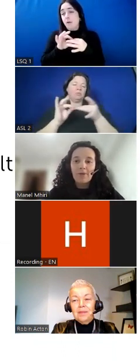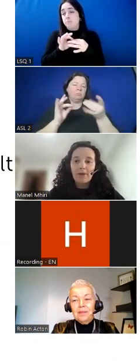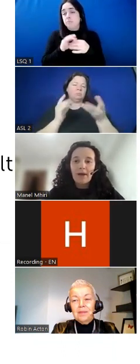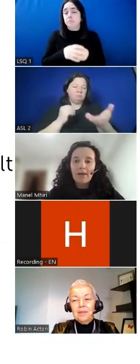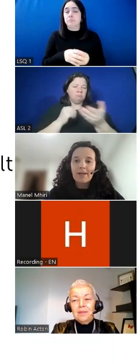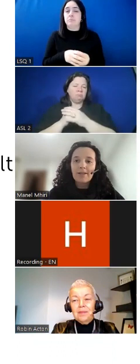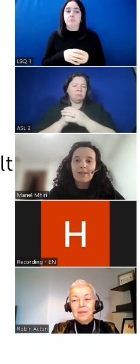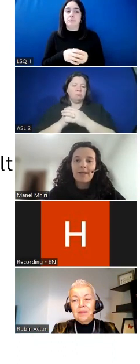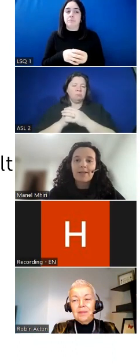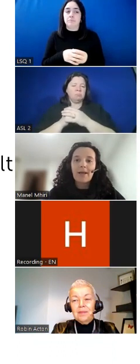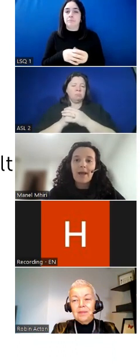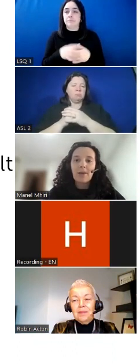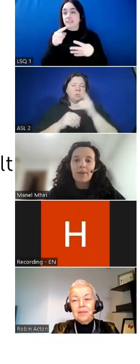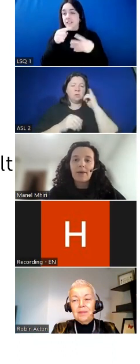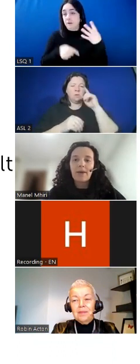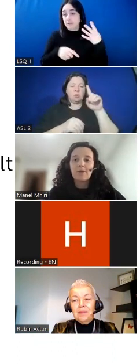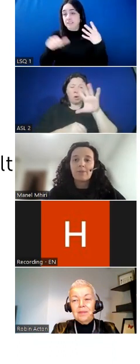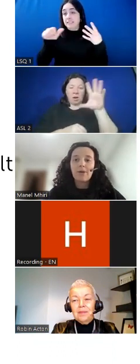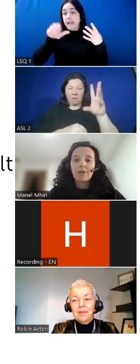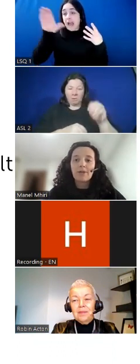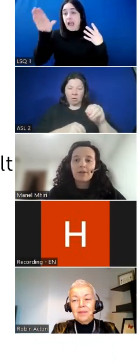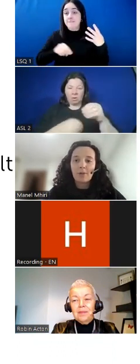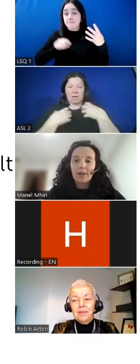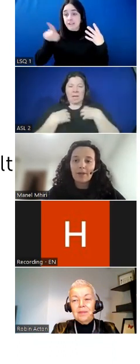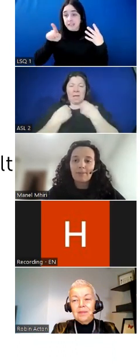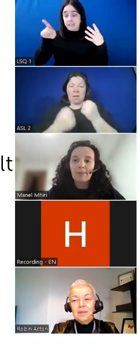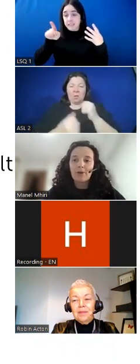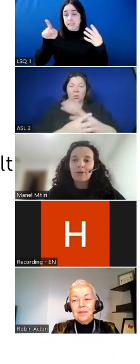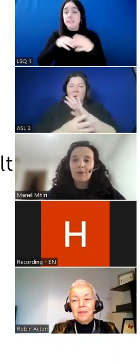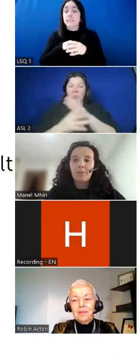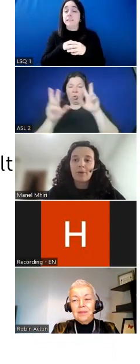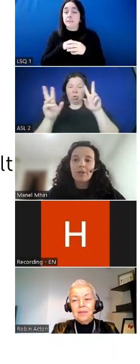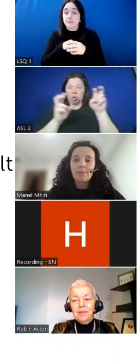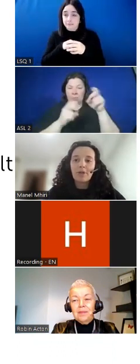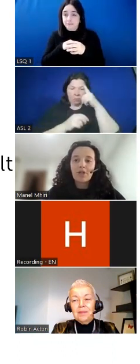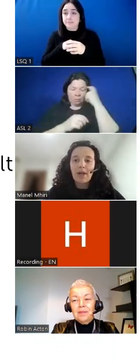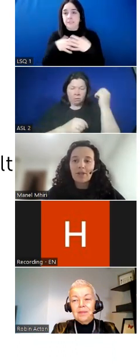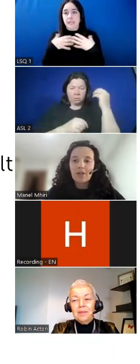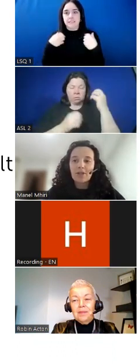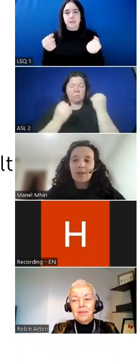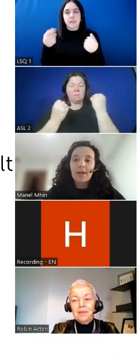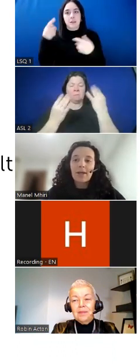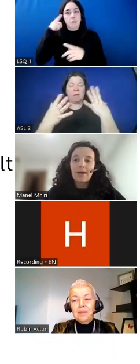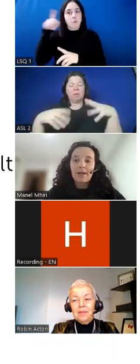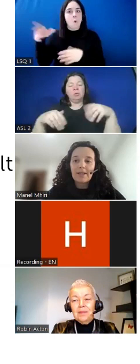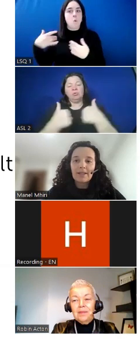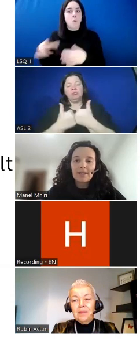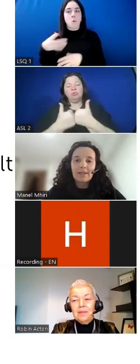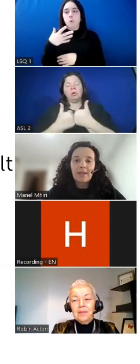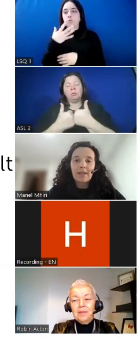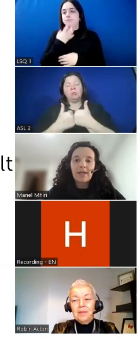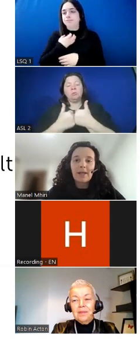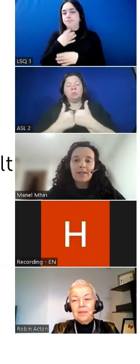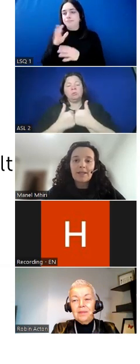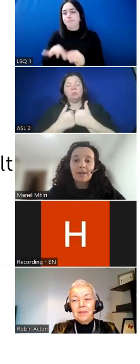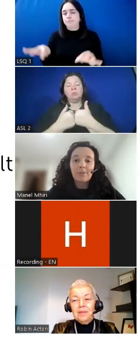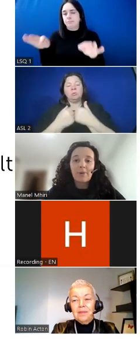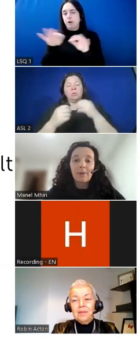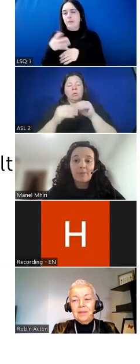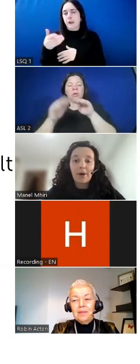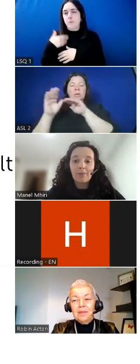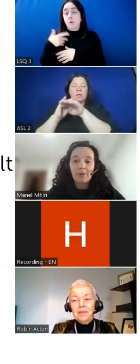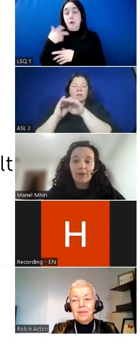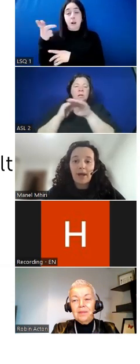in Africa, as I said, health is a priority topic because of the multiple challenges that exist in